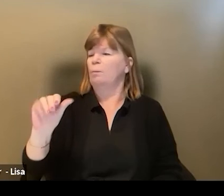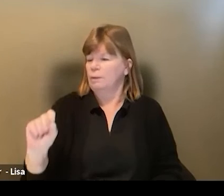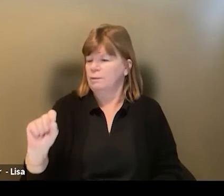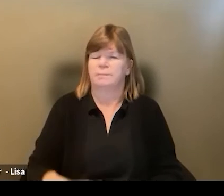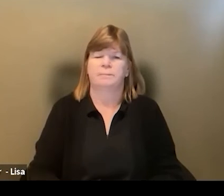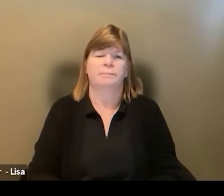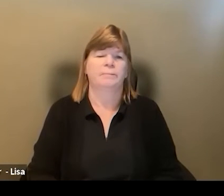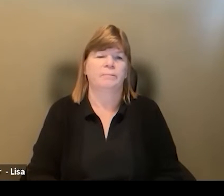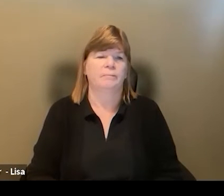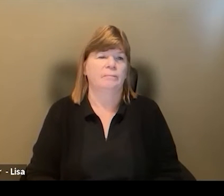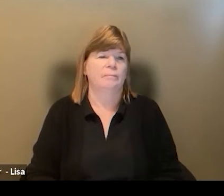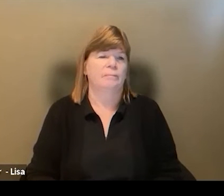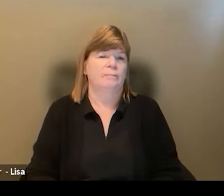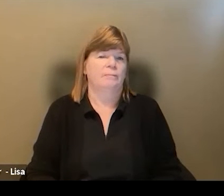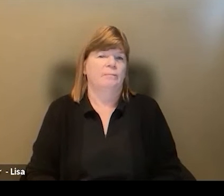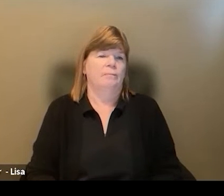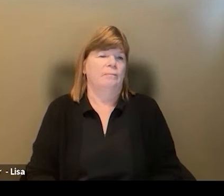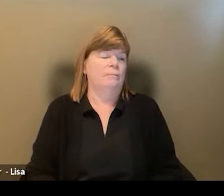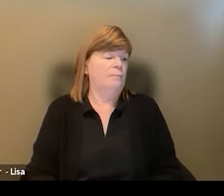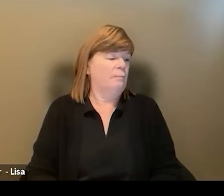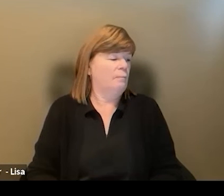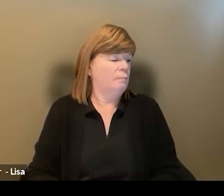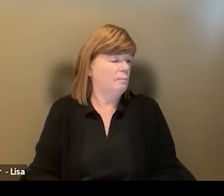in.gov/pathways. Next slide, please.